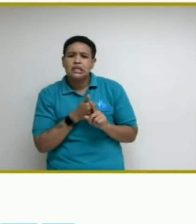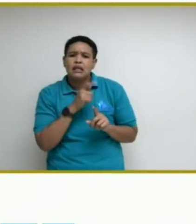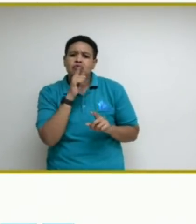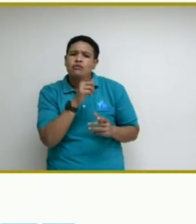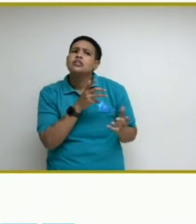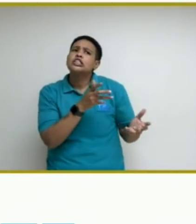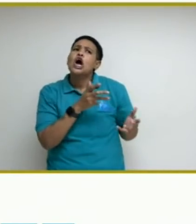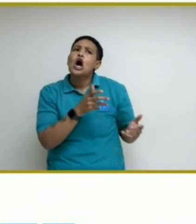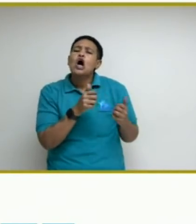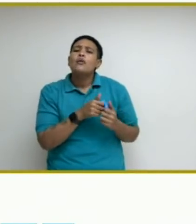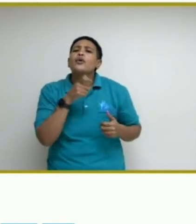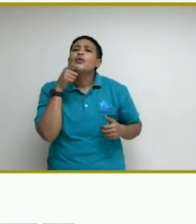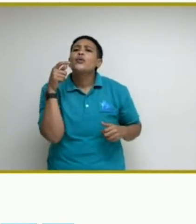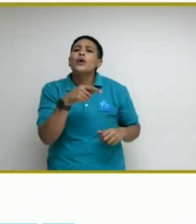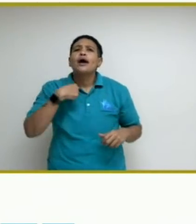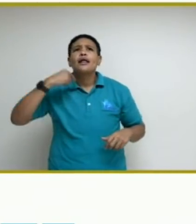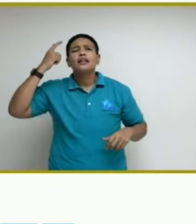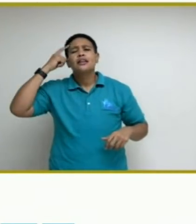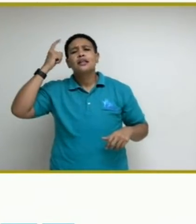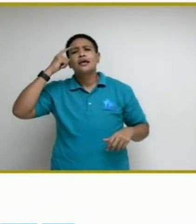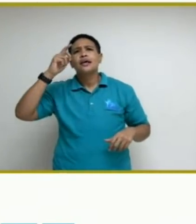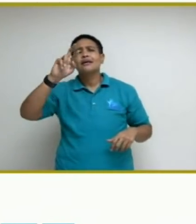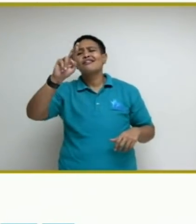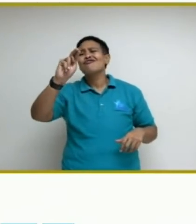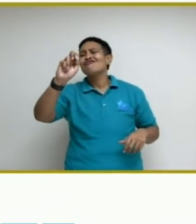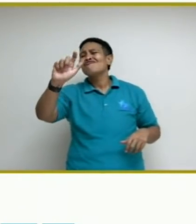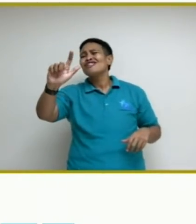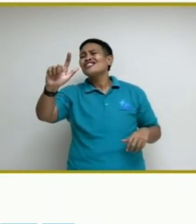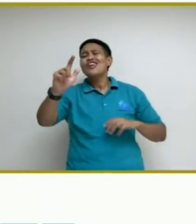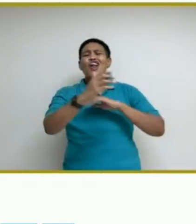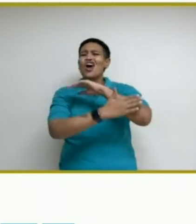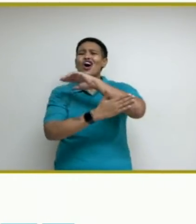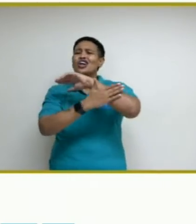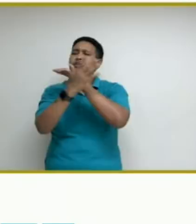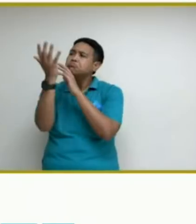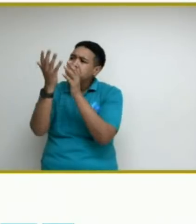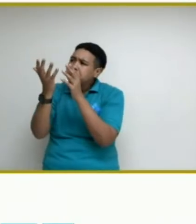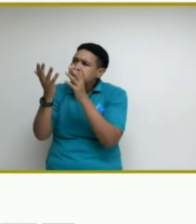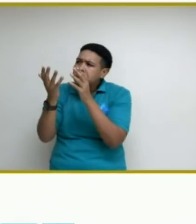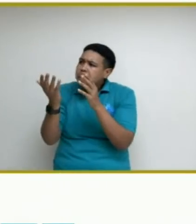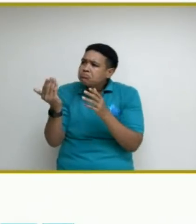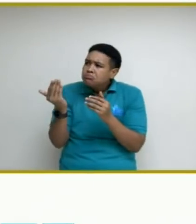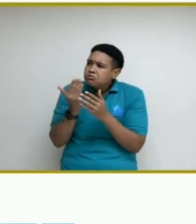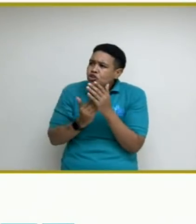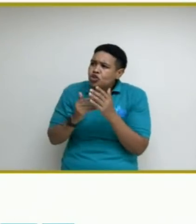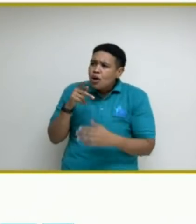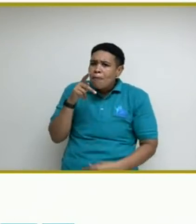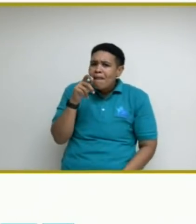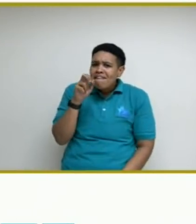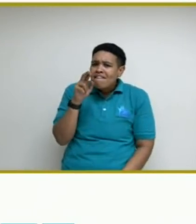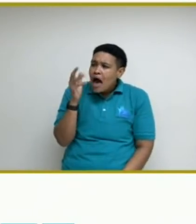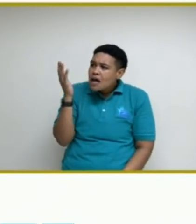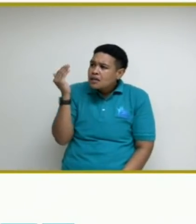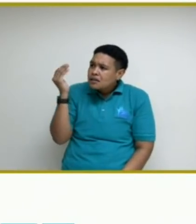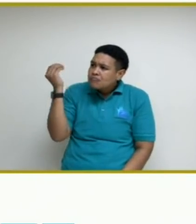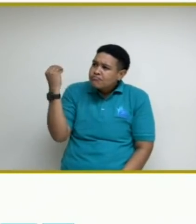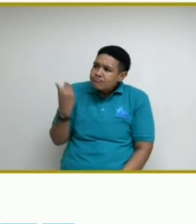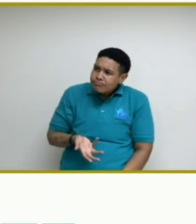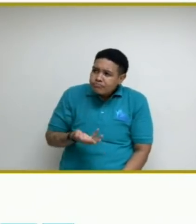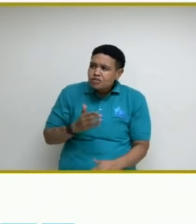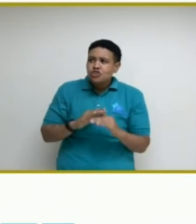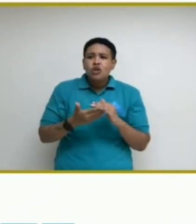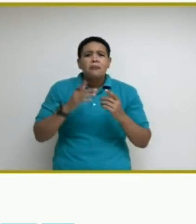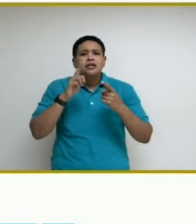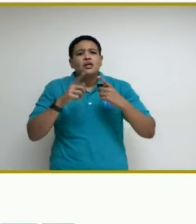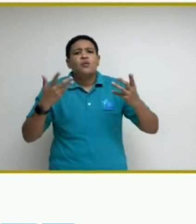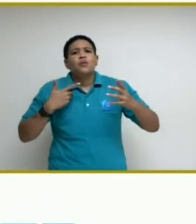talks with, I think it's a regional country in relation to getting some Pfizer doses in until we can receive